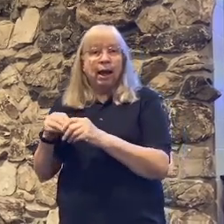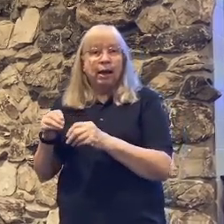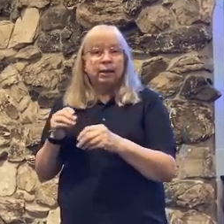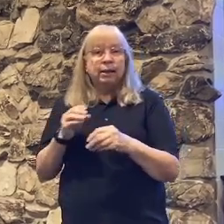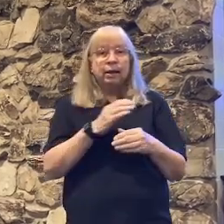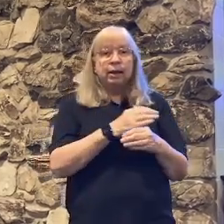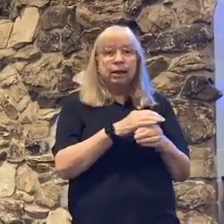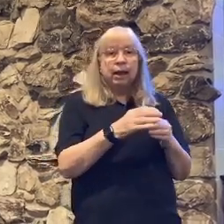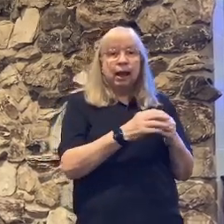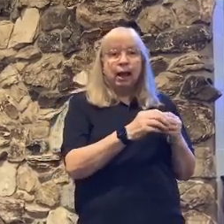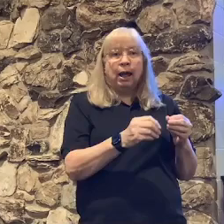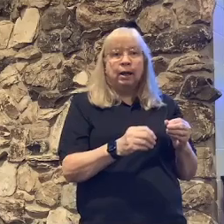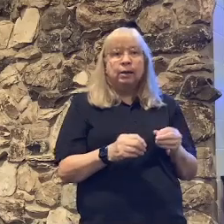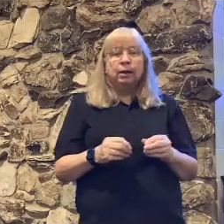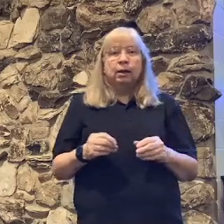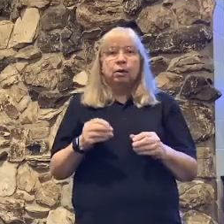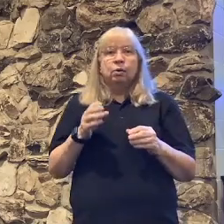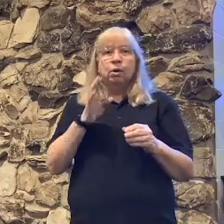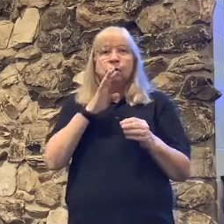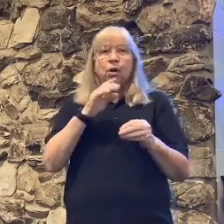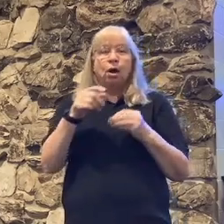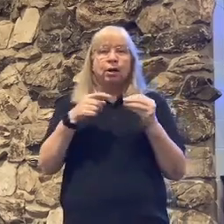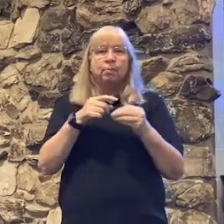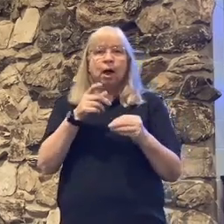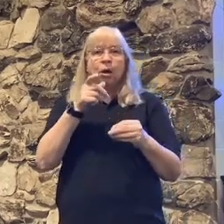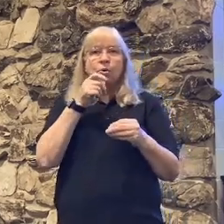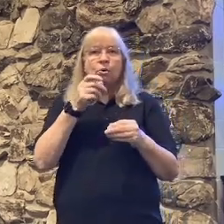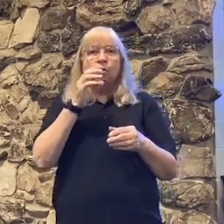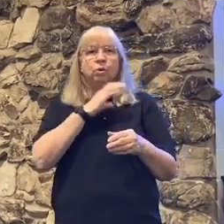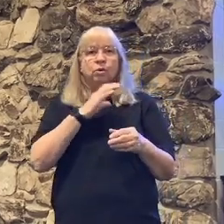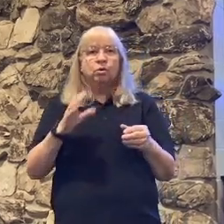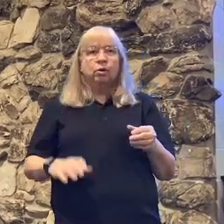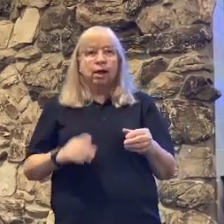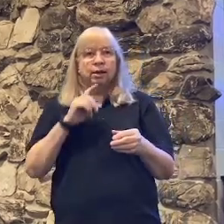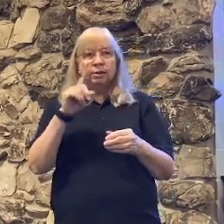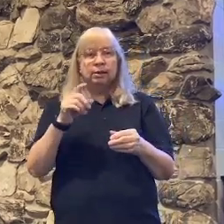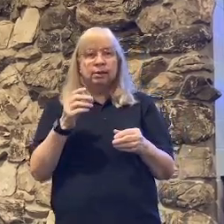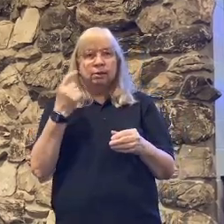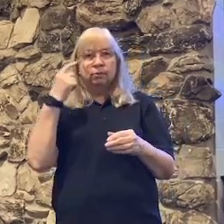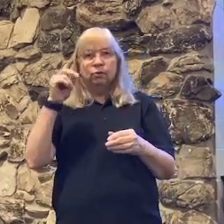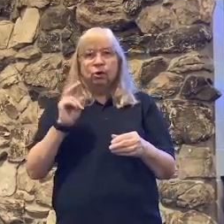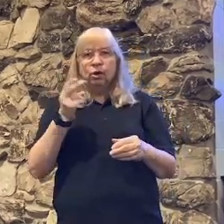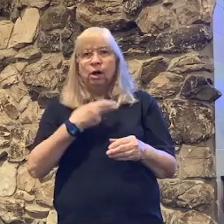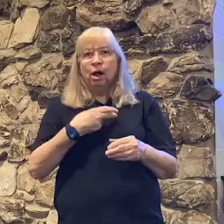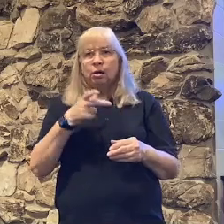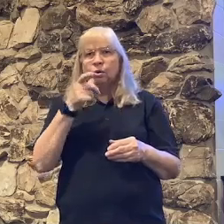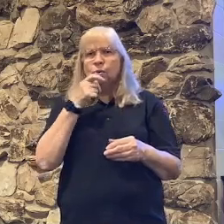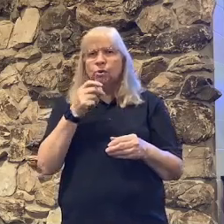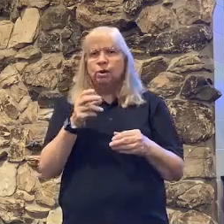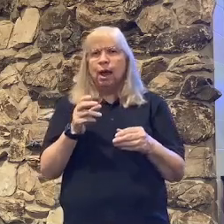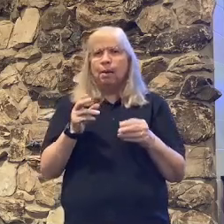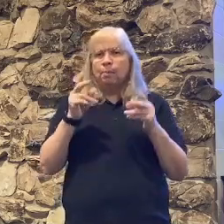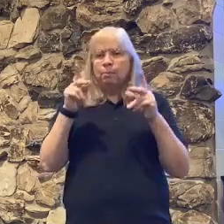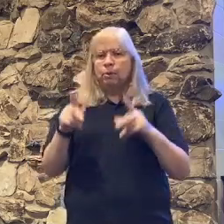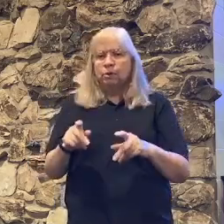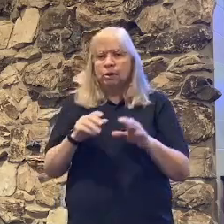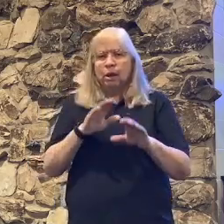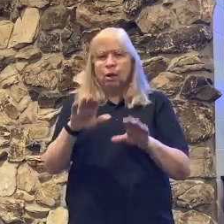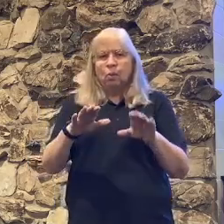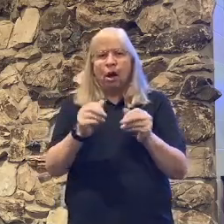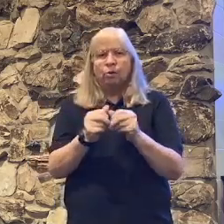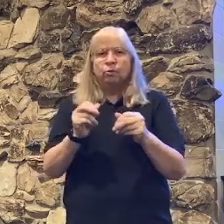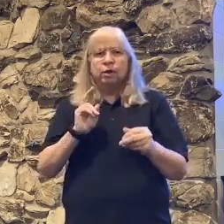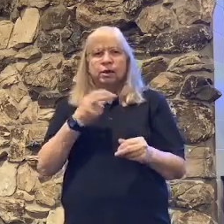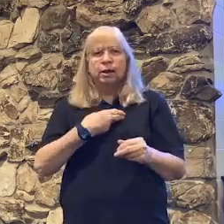When we talk about who Christ is for us, who is that partner that walks with us in that